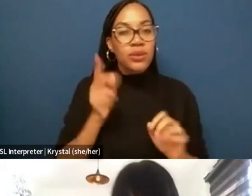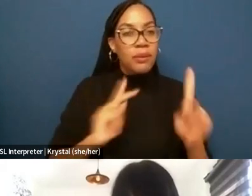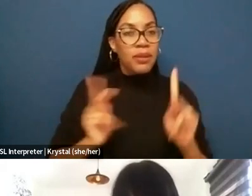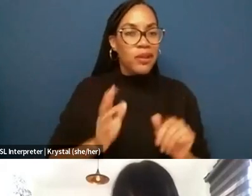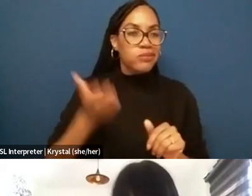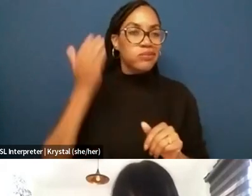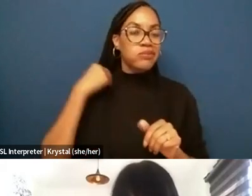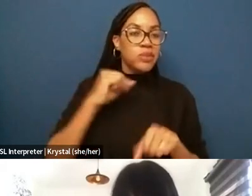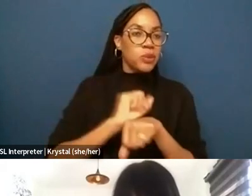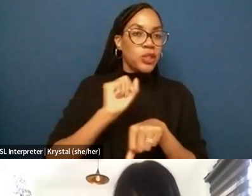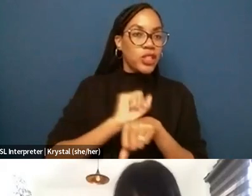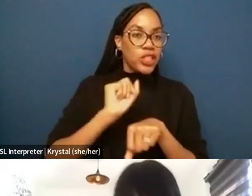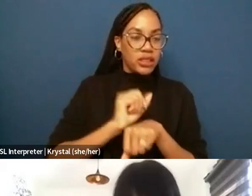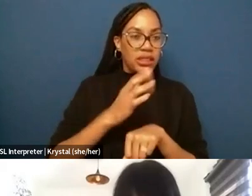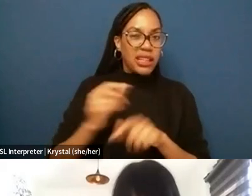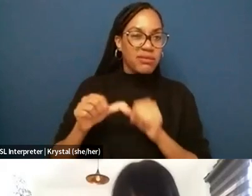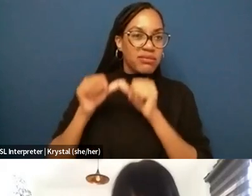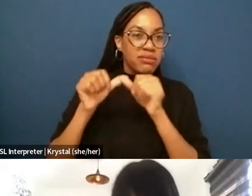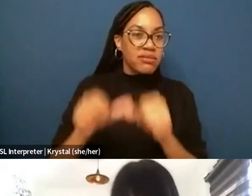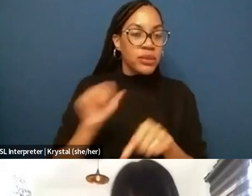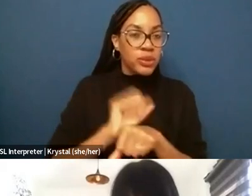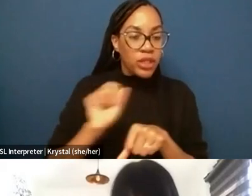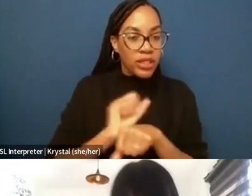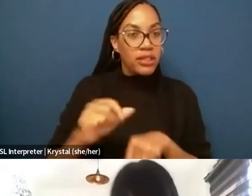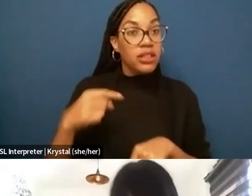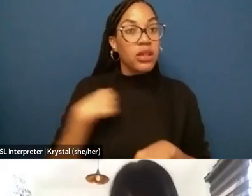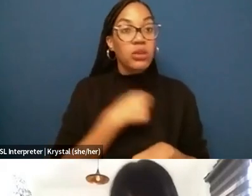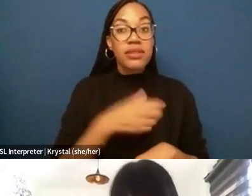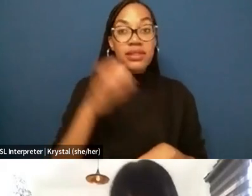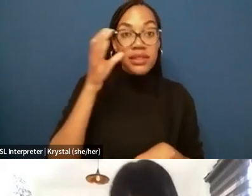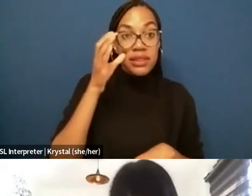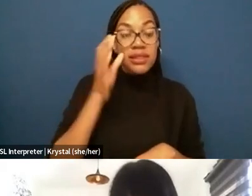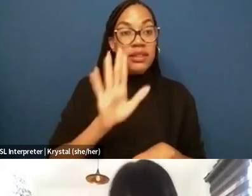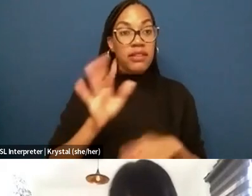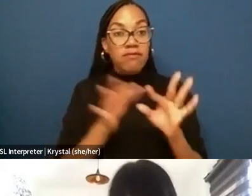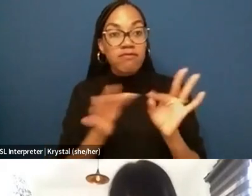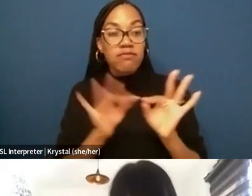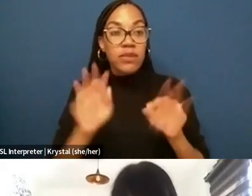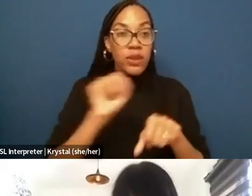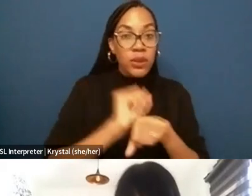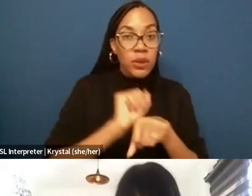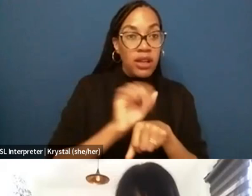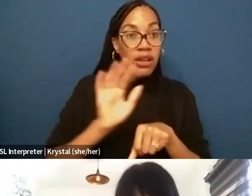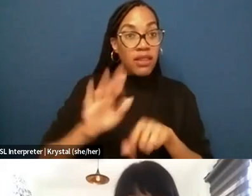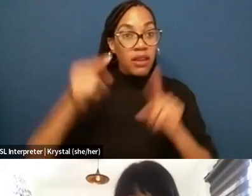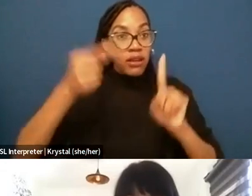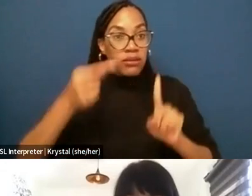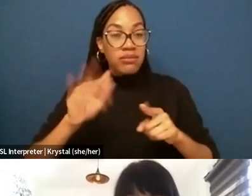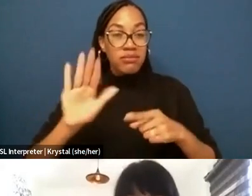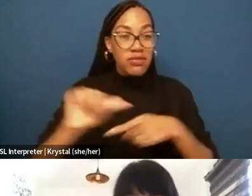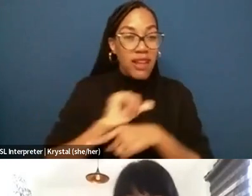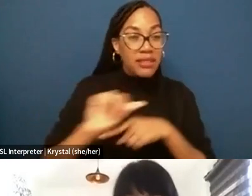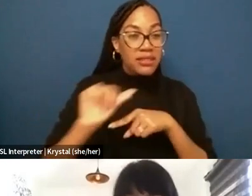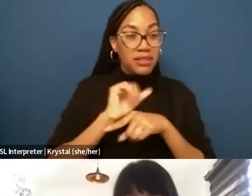their insights and walk away with tangible models and practices to implement in our own